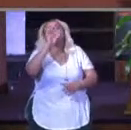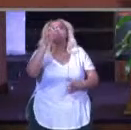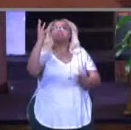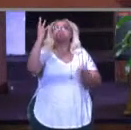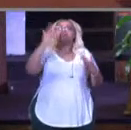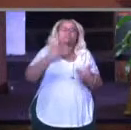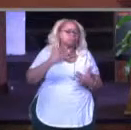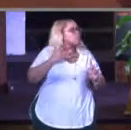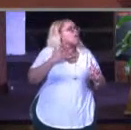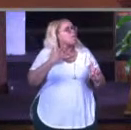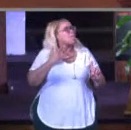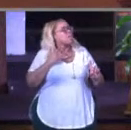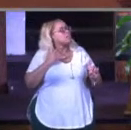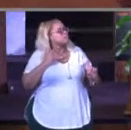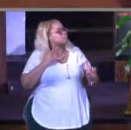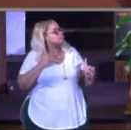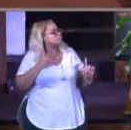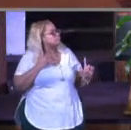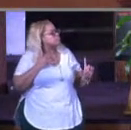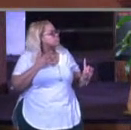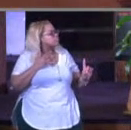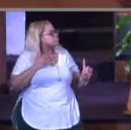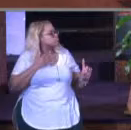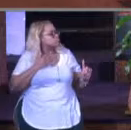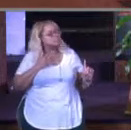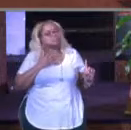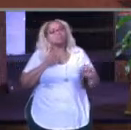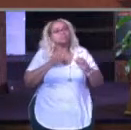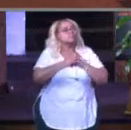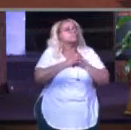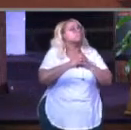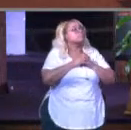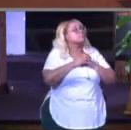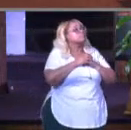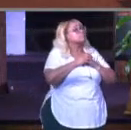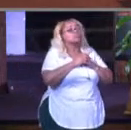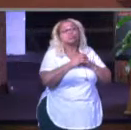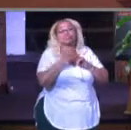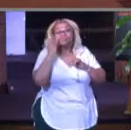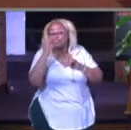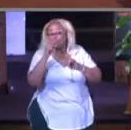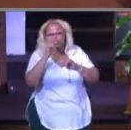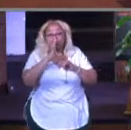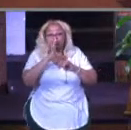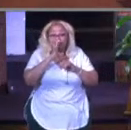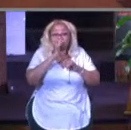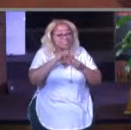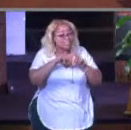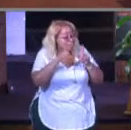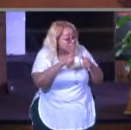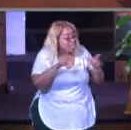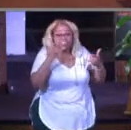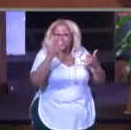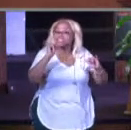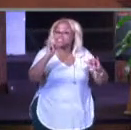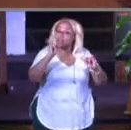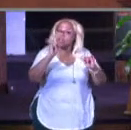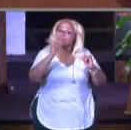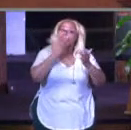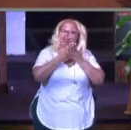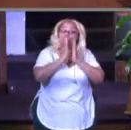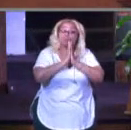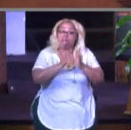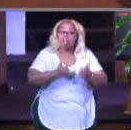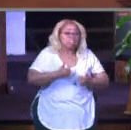way, I was talking. So even if you don't speak in tongues now, you can still have an effective